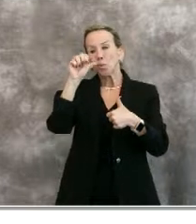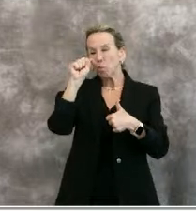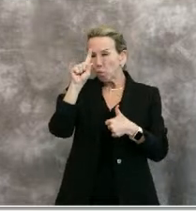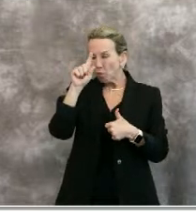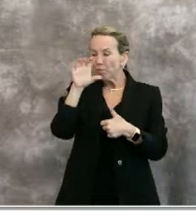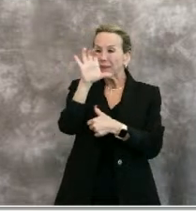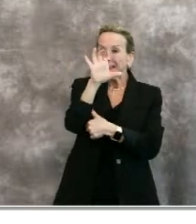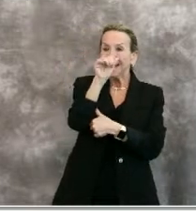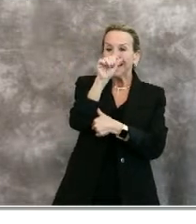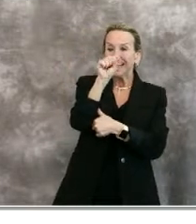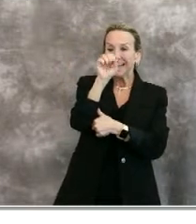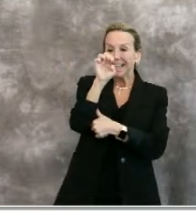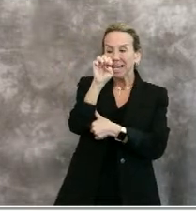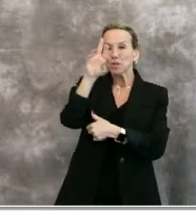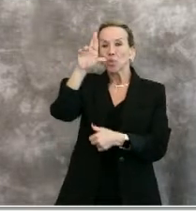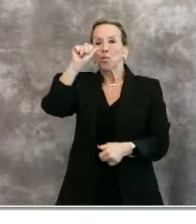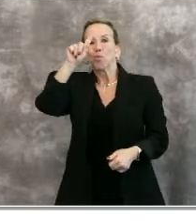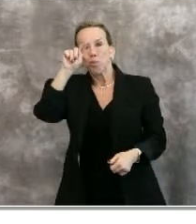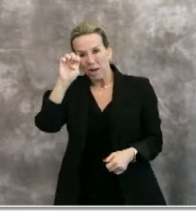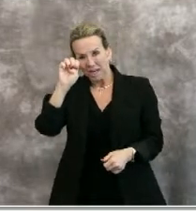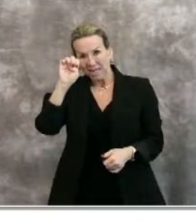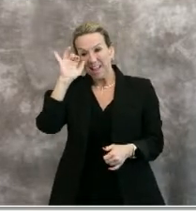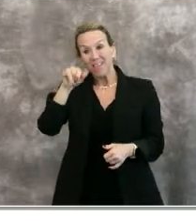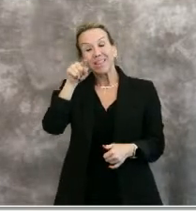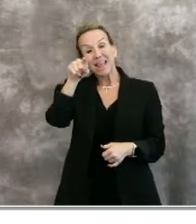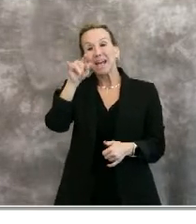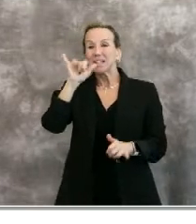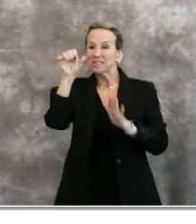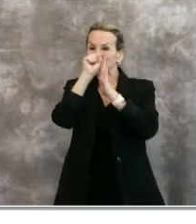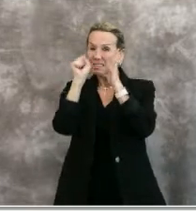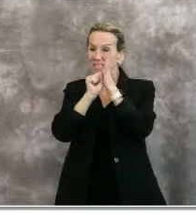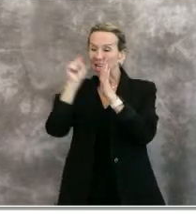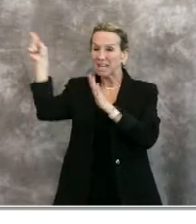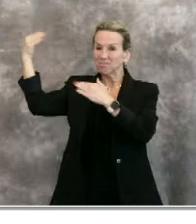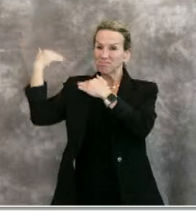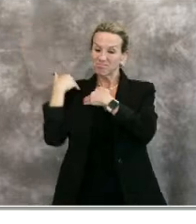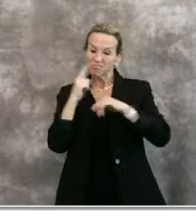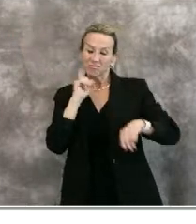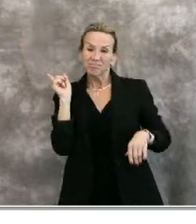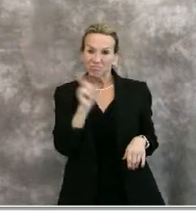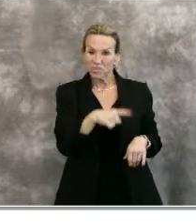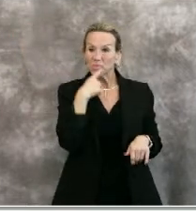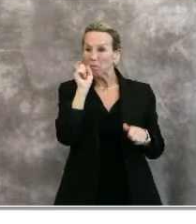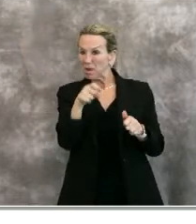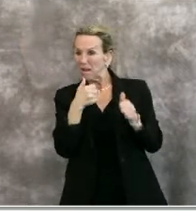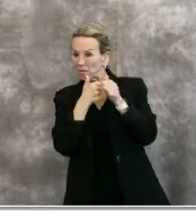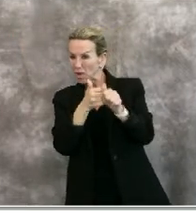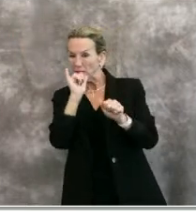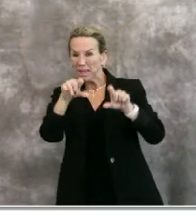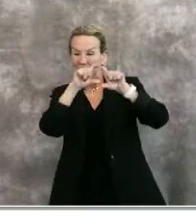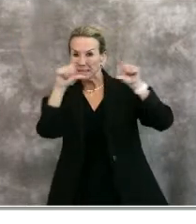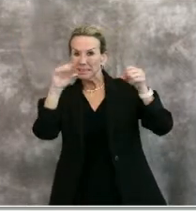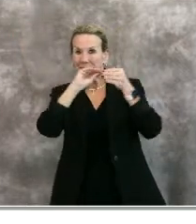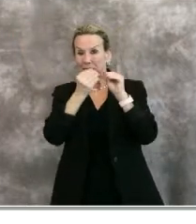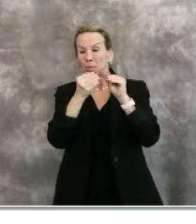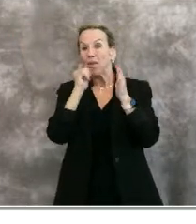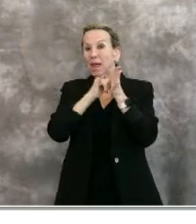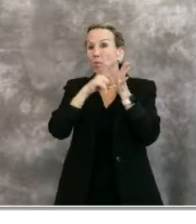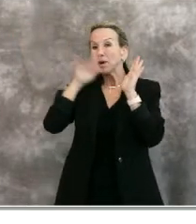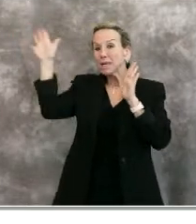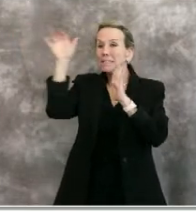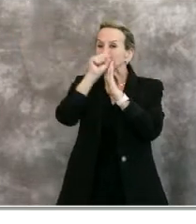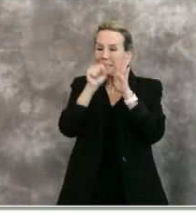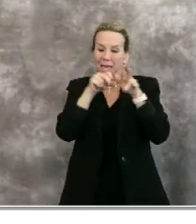a state metric, and the metric that is responsible for our being on the state's monitoring